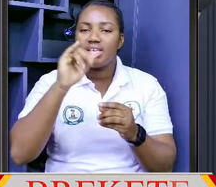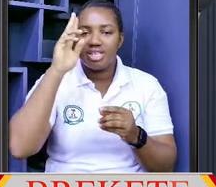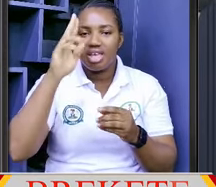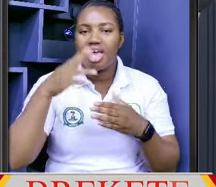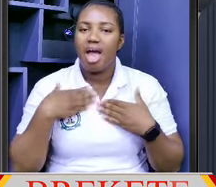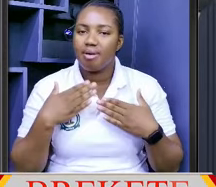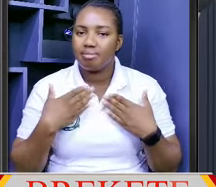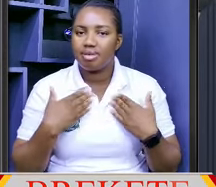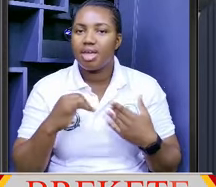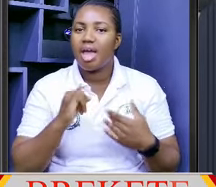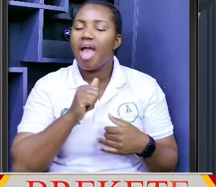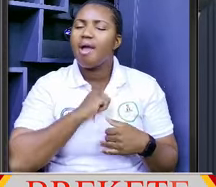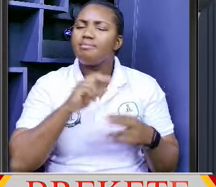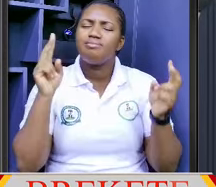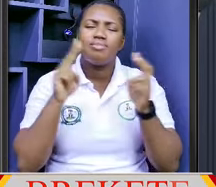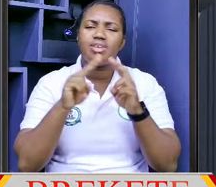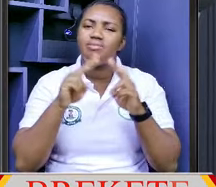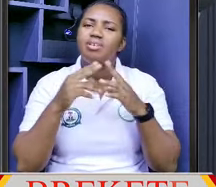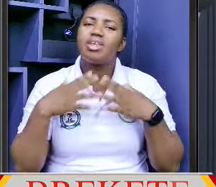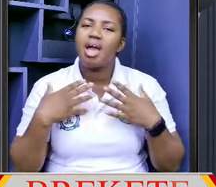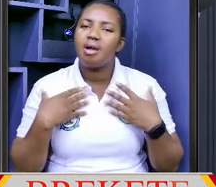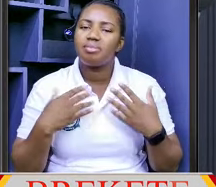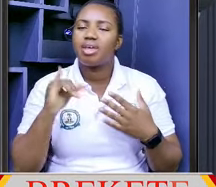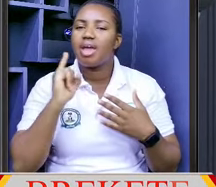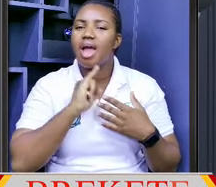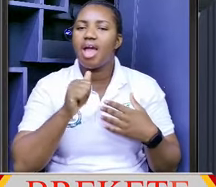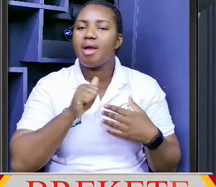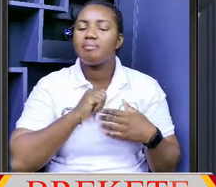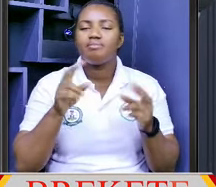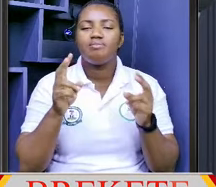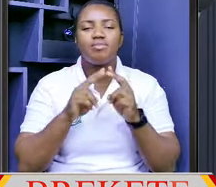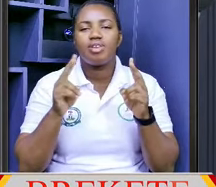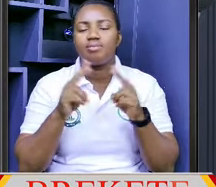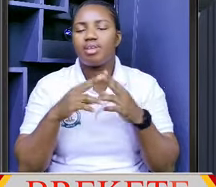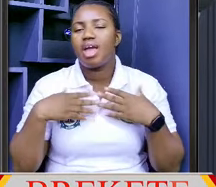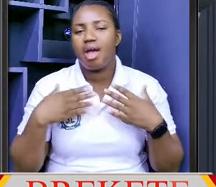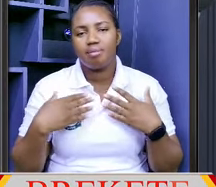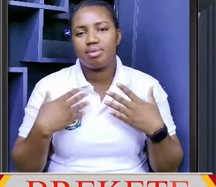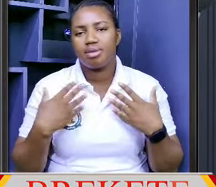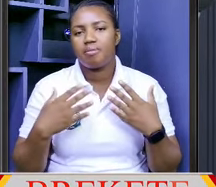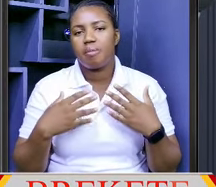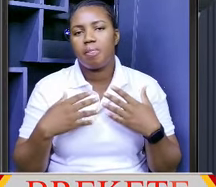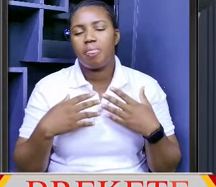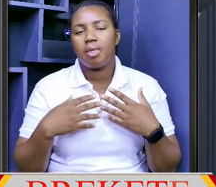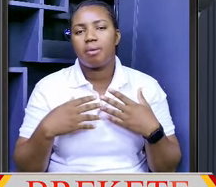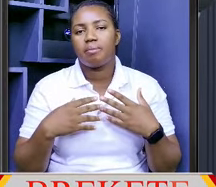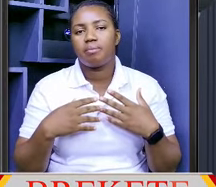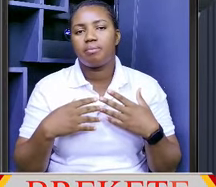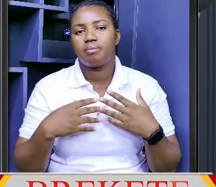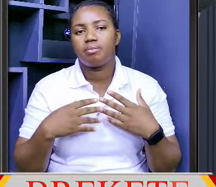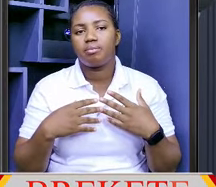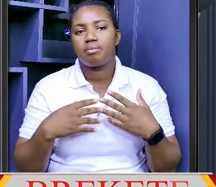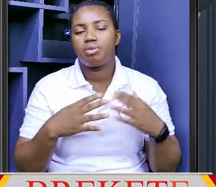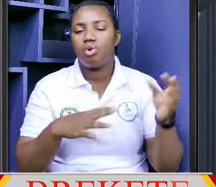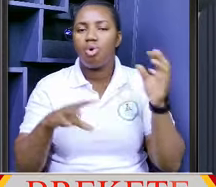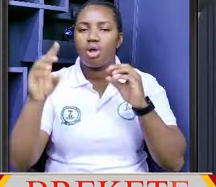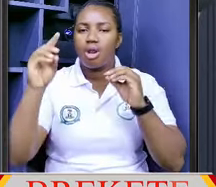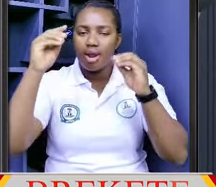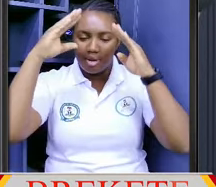I'm very happy. Yeah. I'm very happy. I'm very happy. Well, honorable